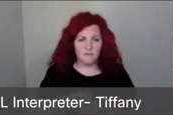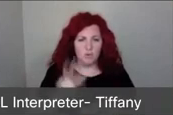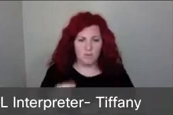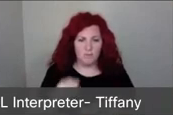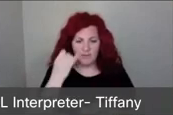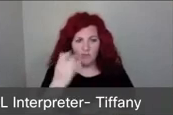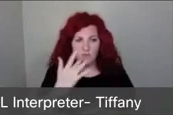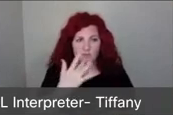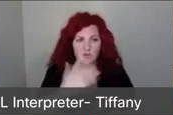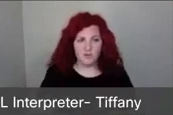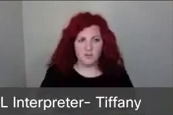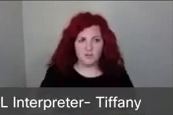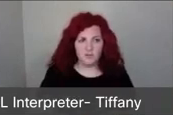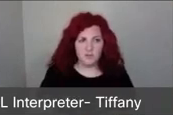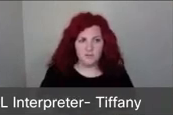like.